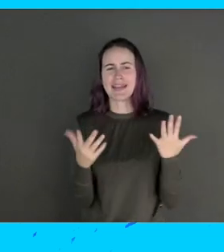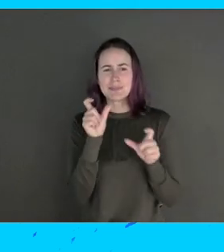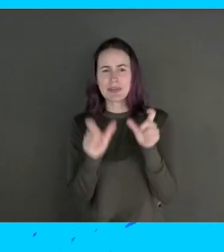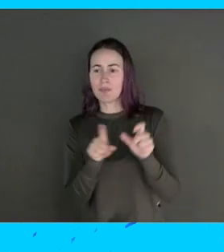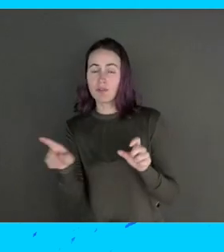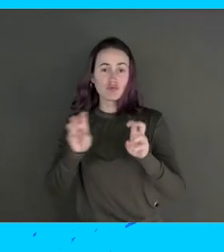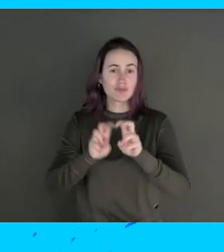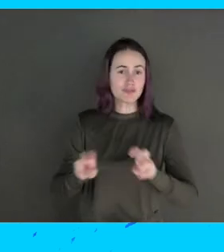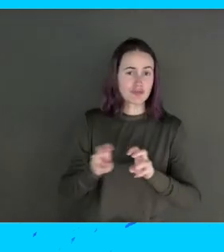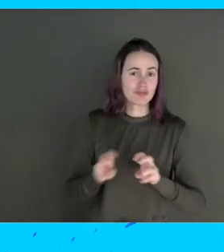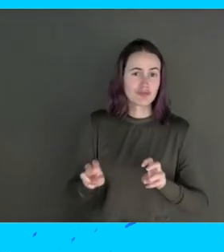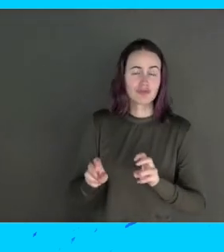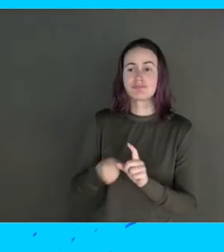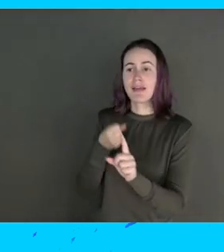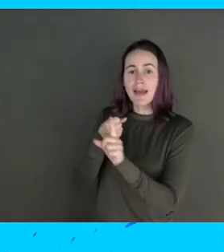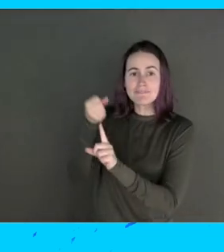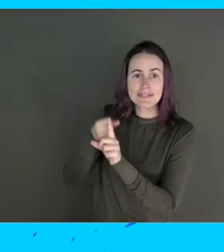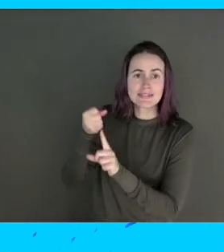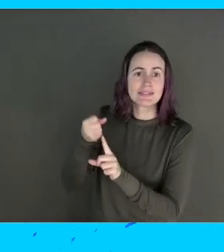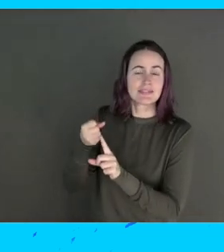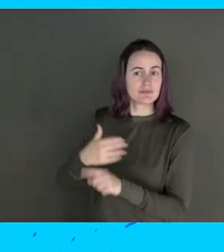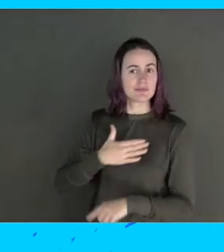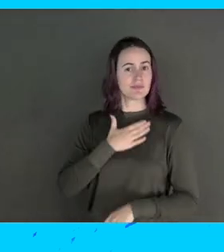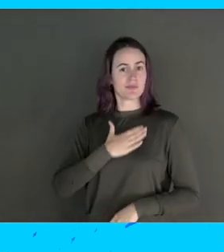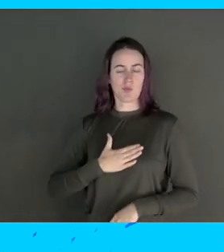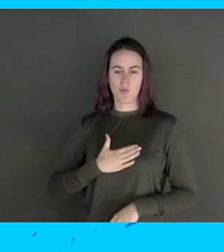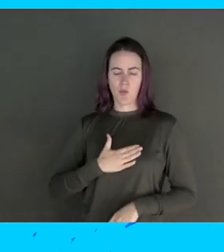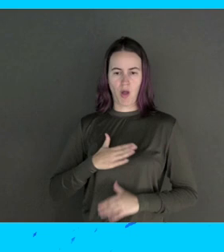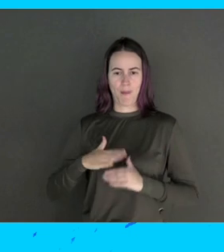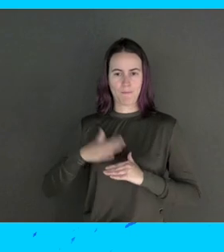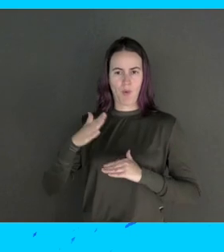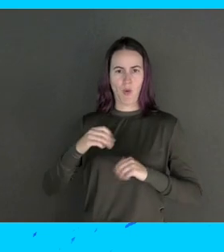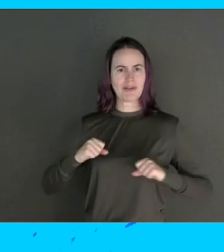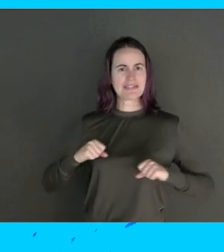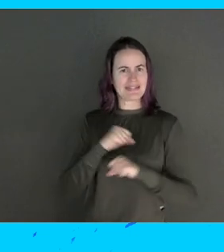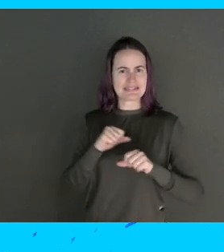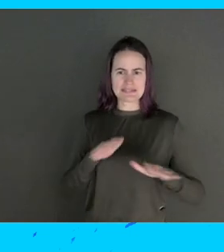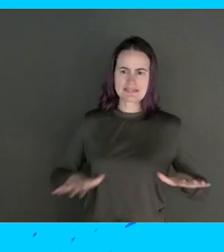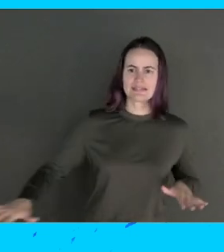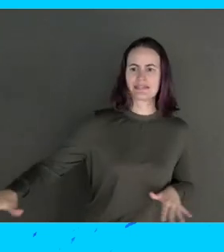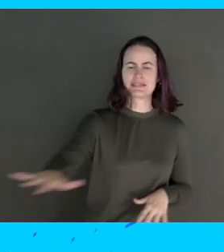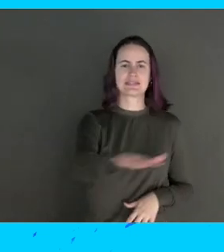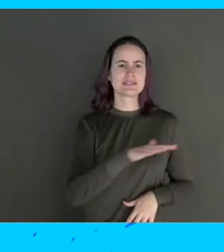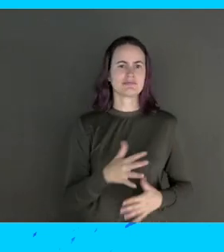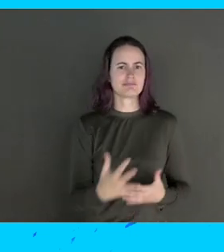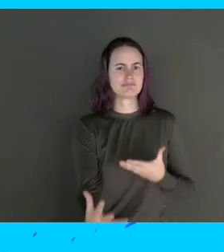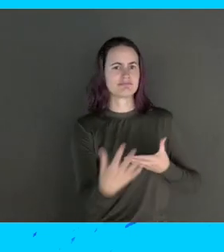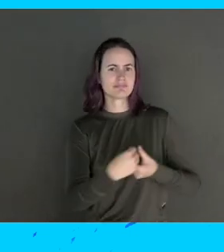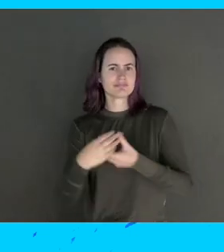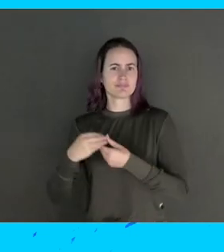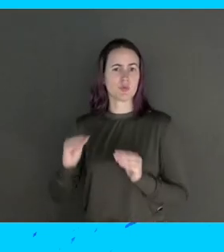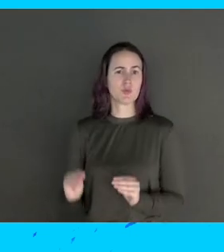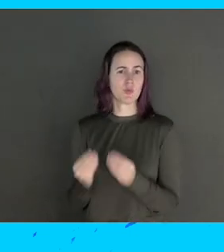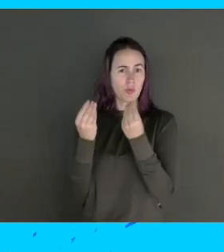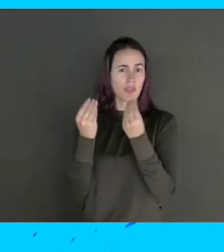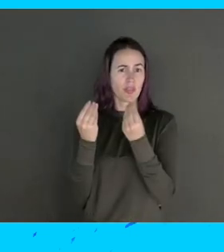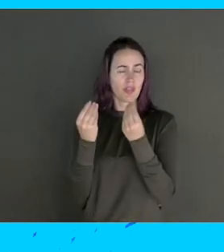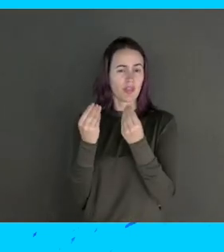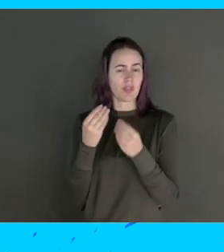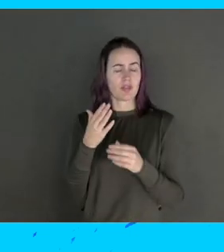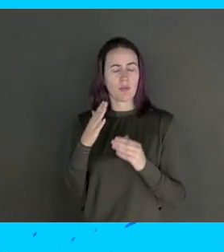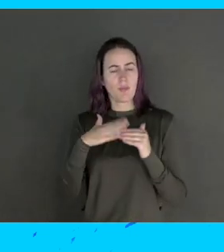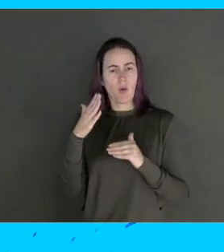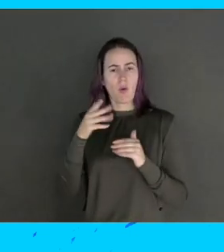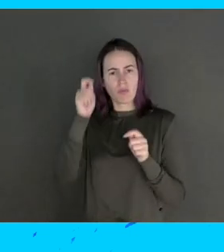advocates, who want to be able to create more space to be able to develop and implement programming that's more affirming and